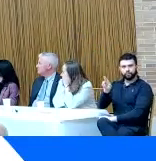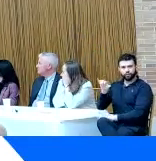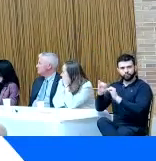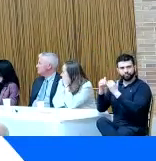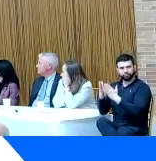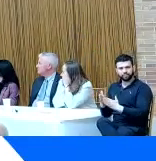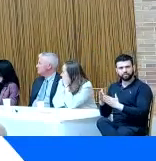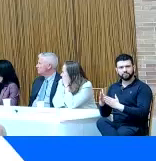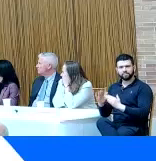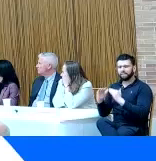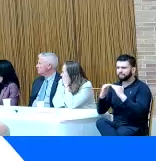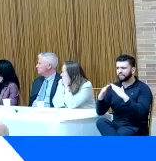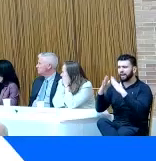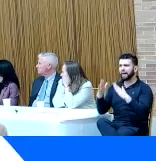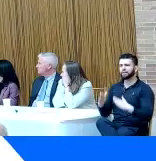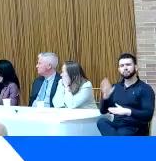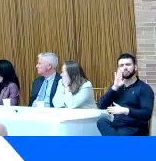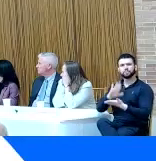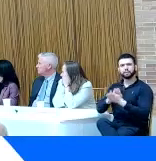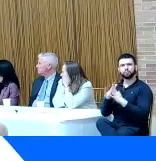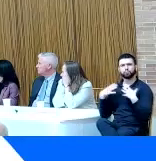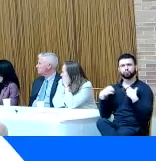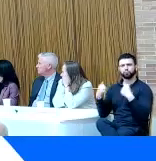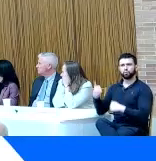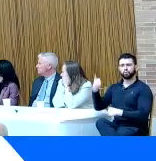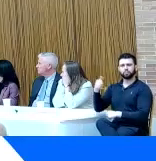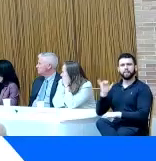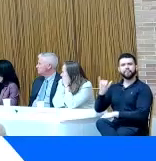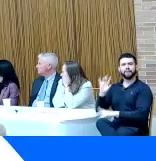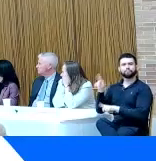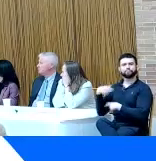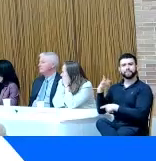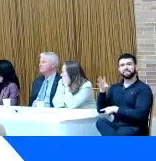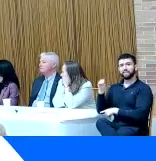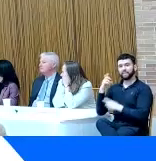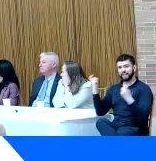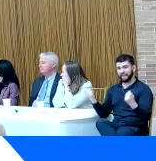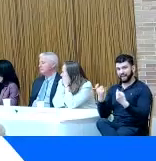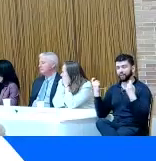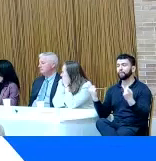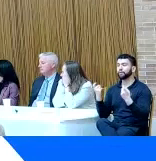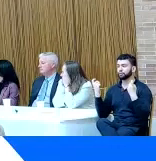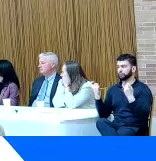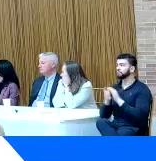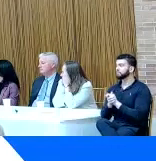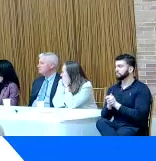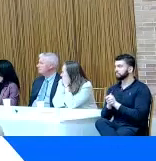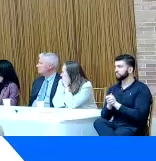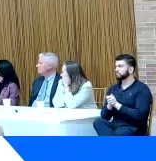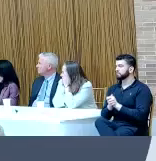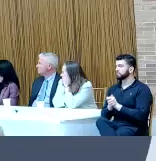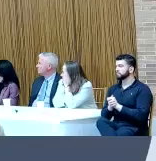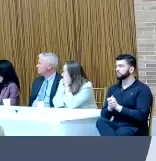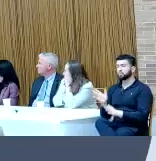makes us stronger 50th Anniversary we have since moved since then but we're still